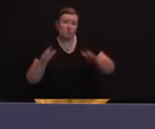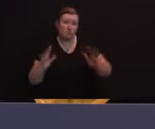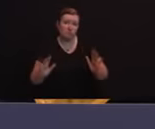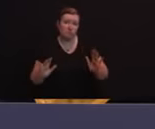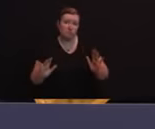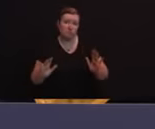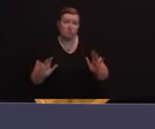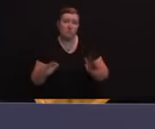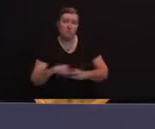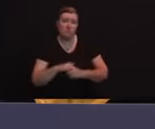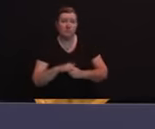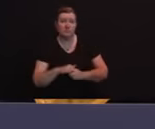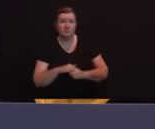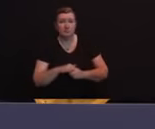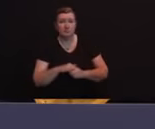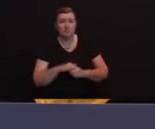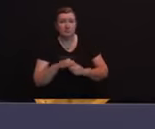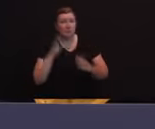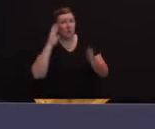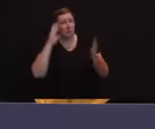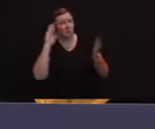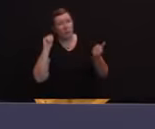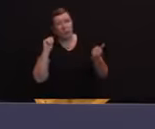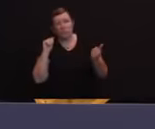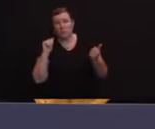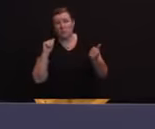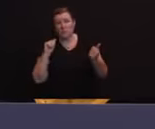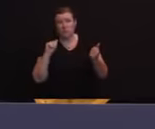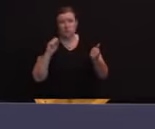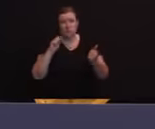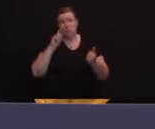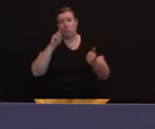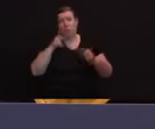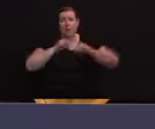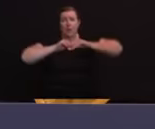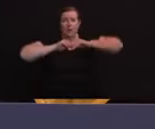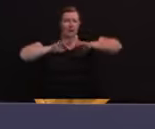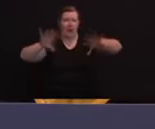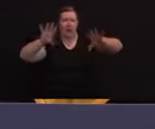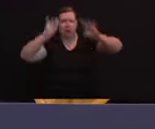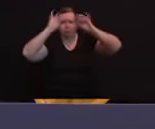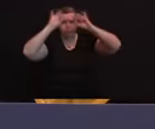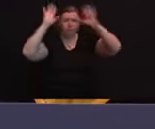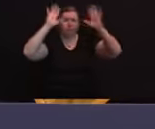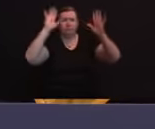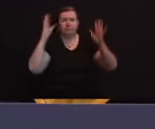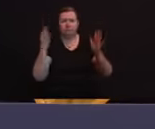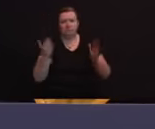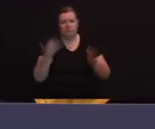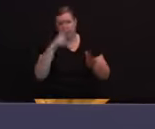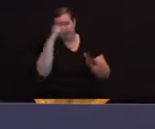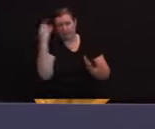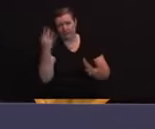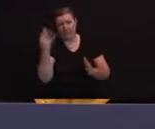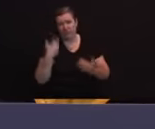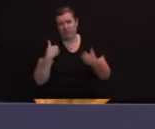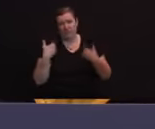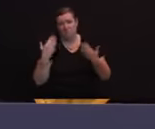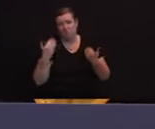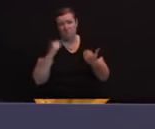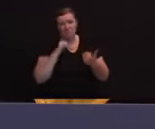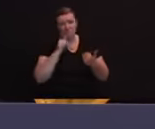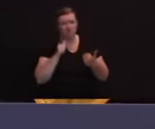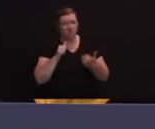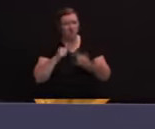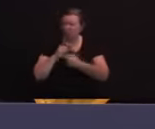have super spreader experiences based in retail. Judy, I'm not aware of having a lot of retail, or Tina. Now, the thing about